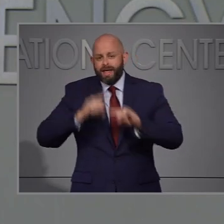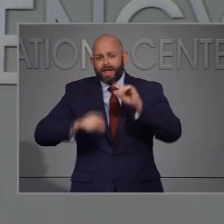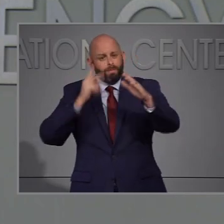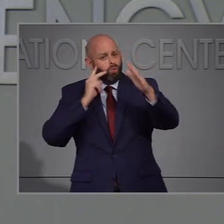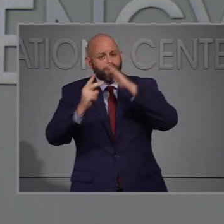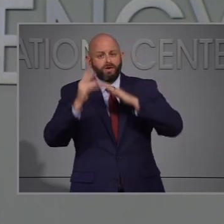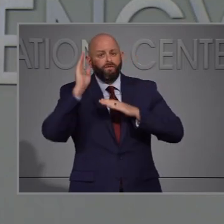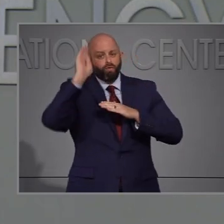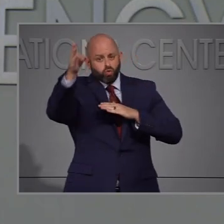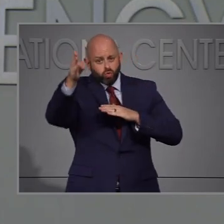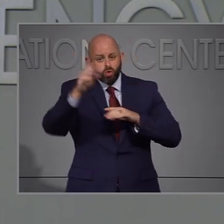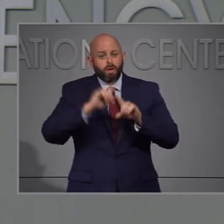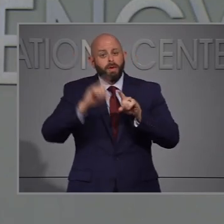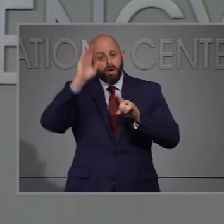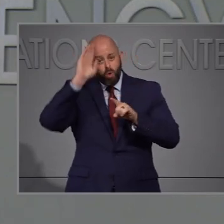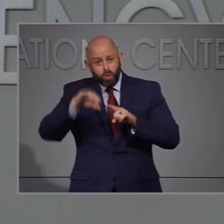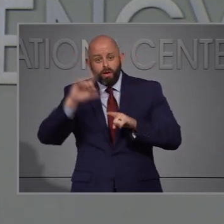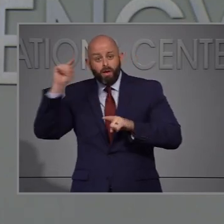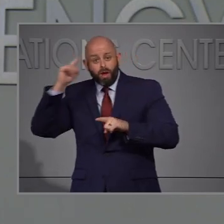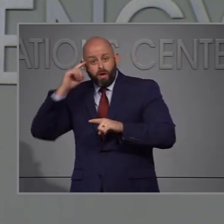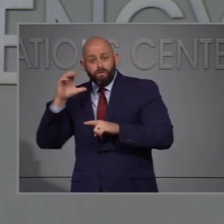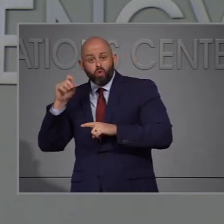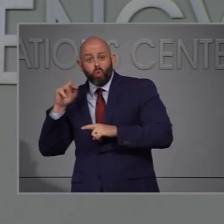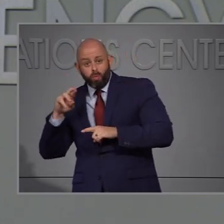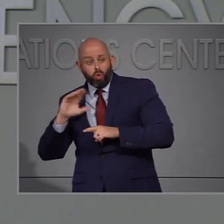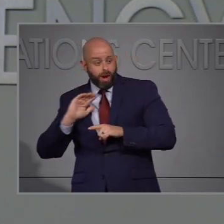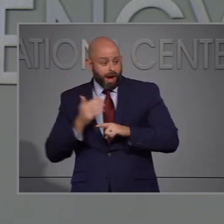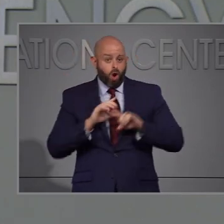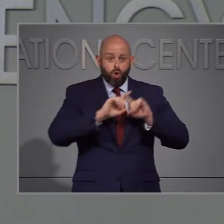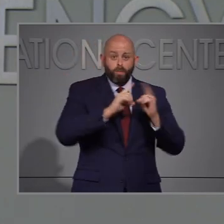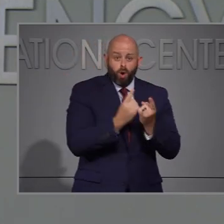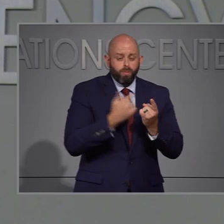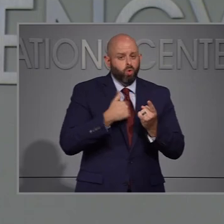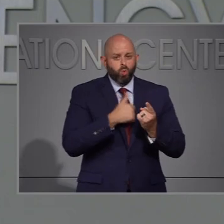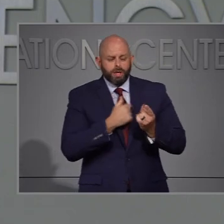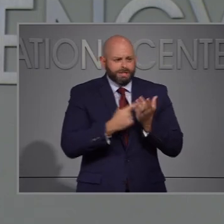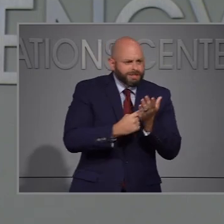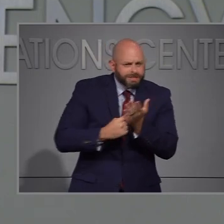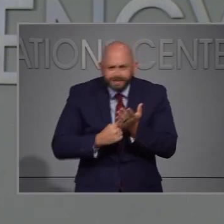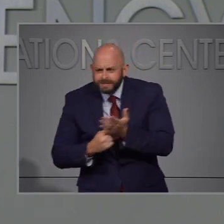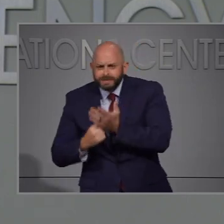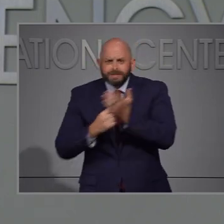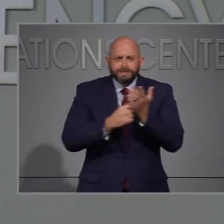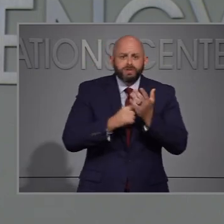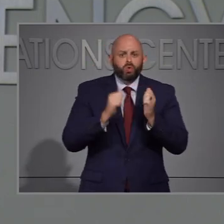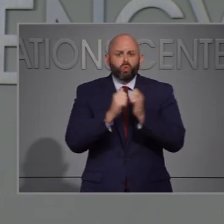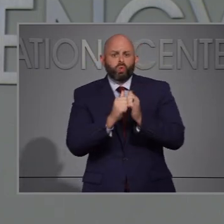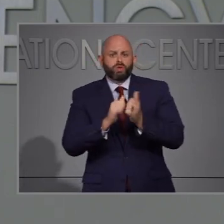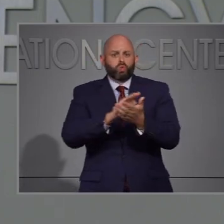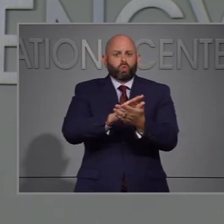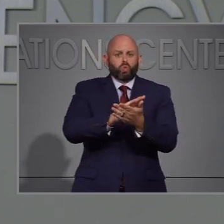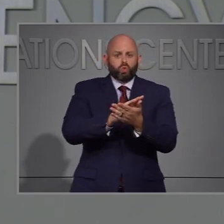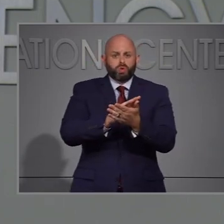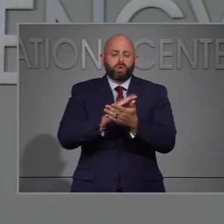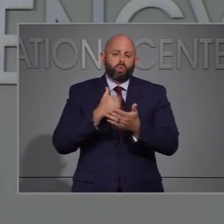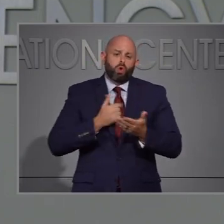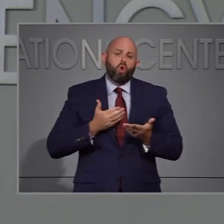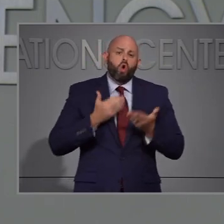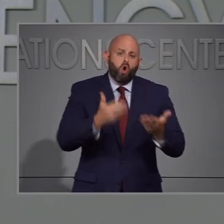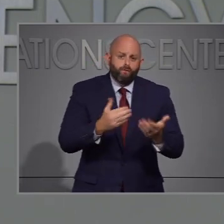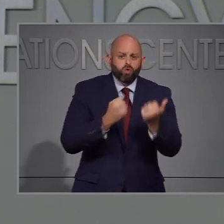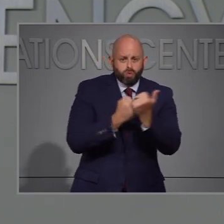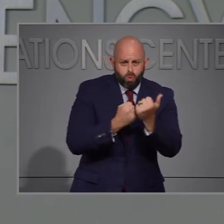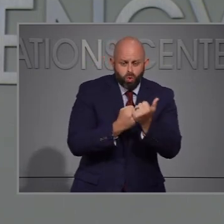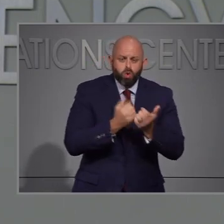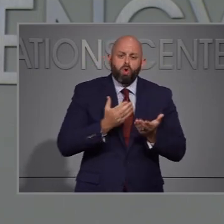I do know that Governor Cooper and our department will be in constant communication with school communities, offering resources and